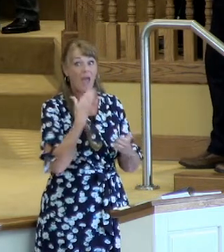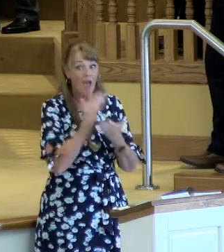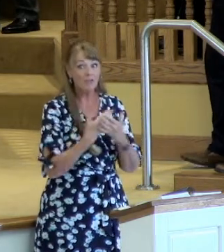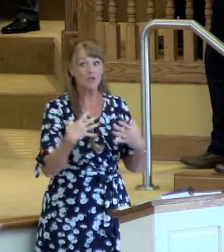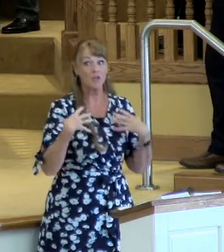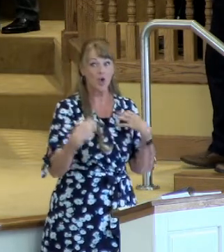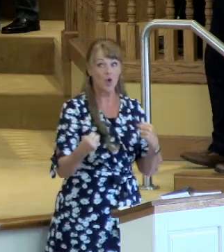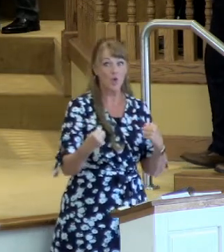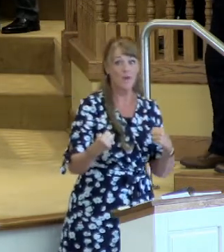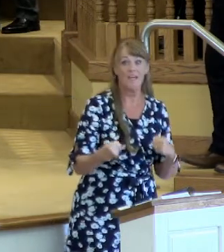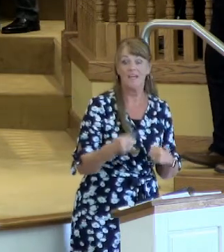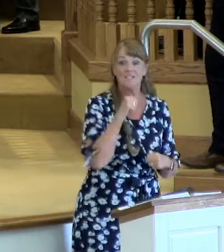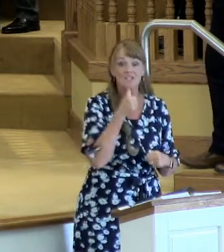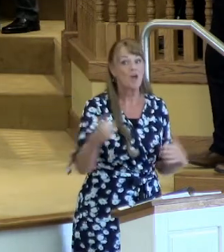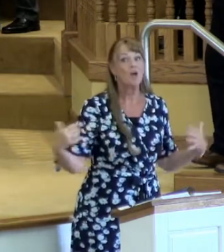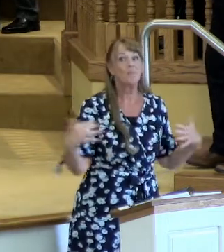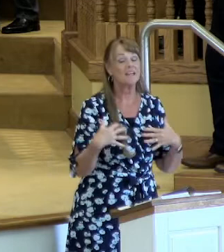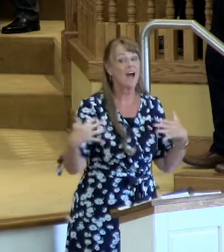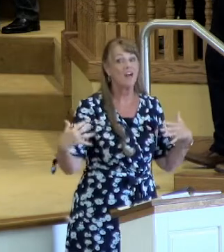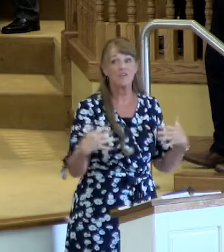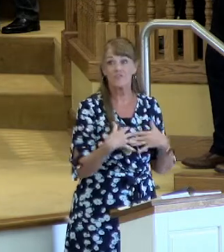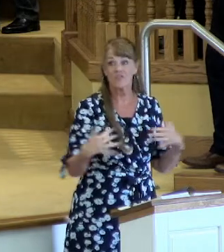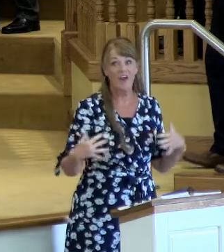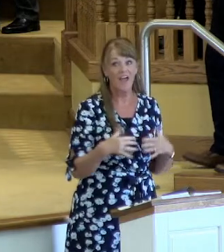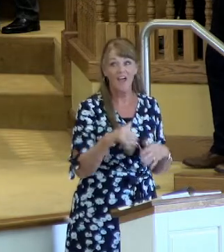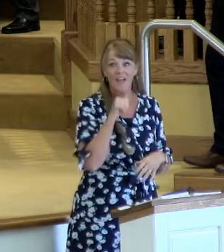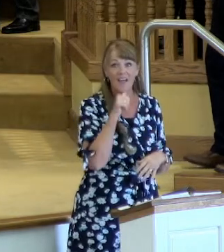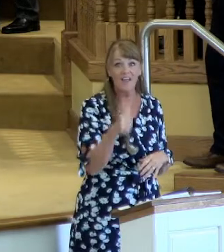strong and of good courage. Be not